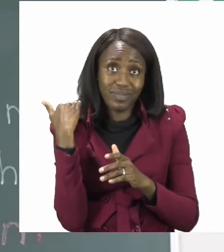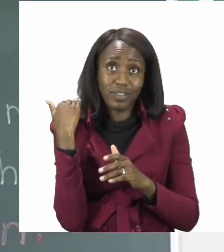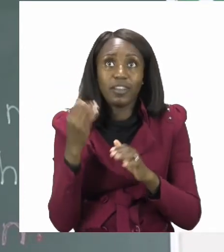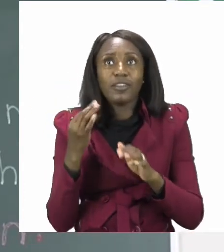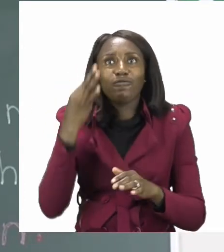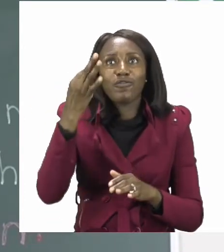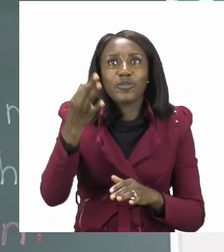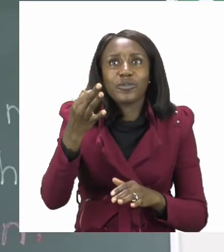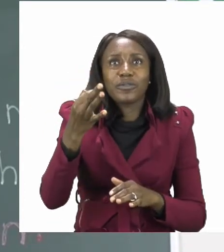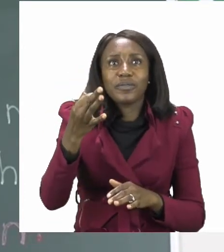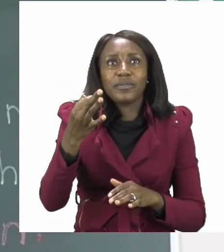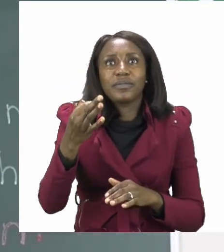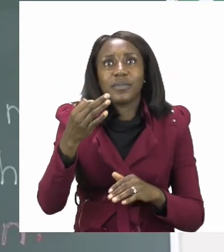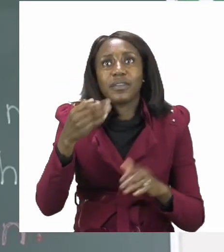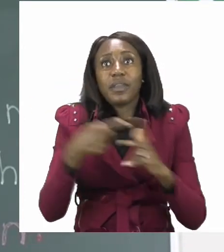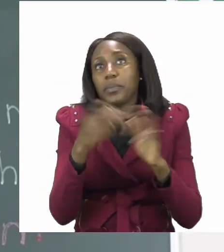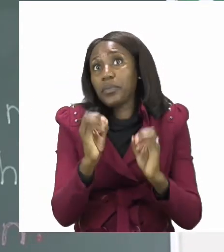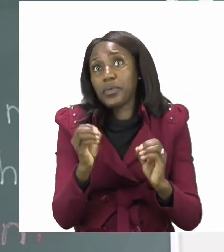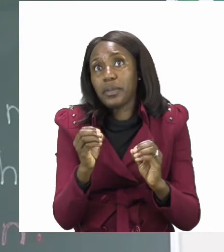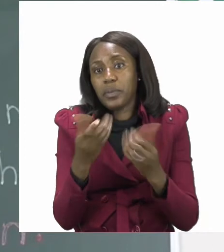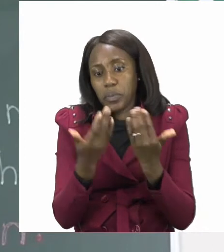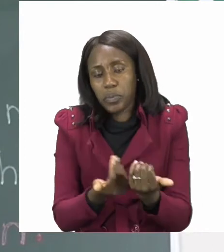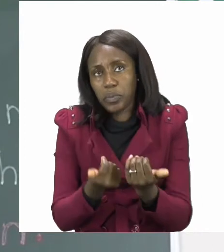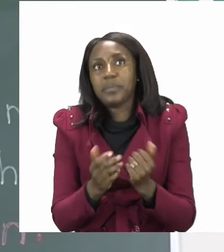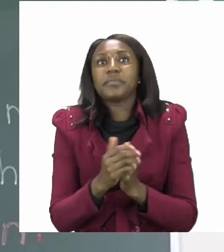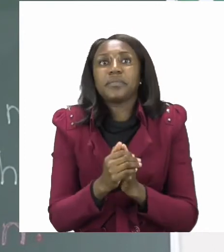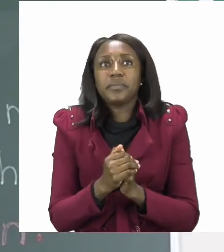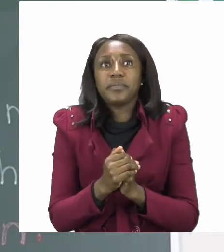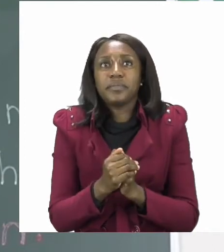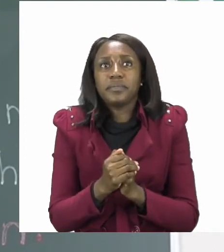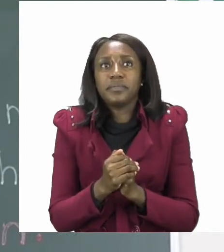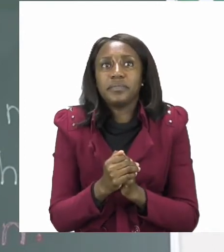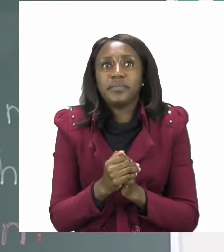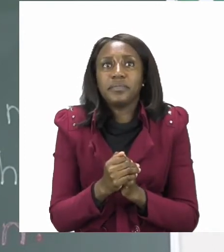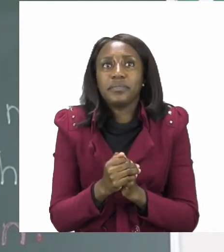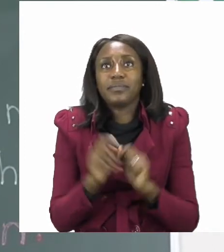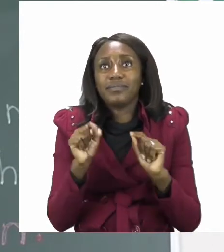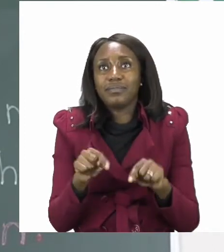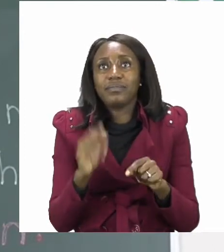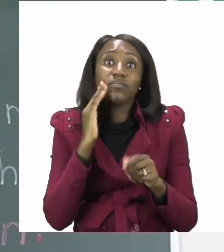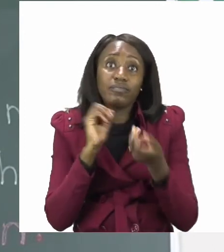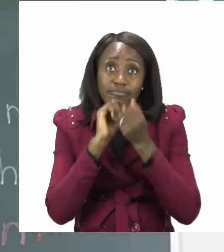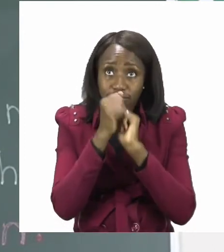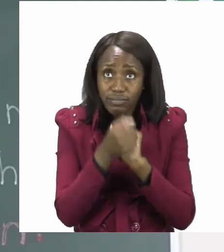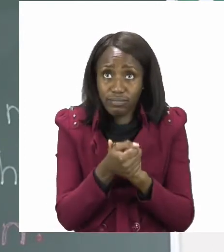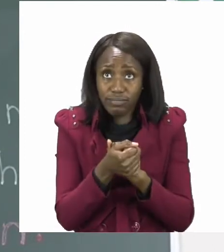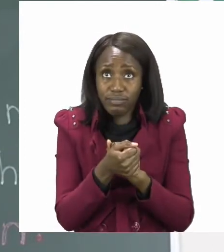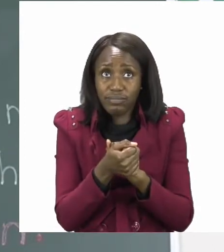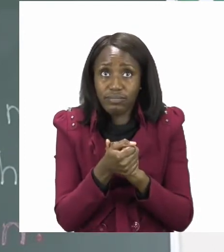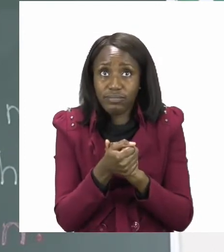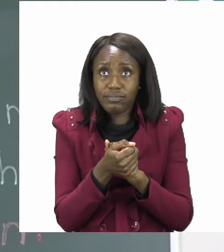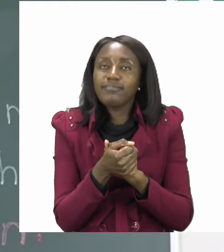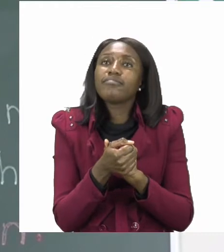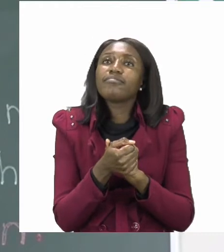future, something that hasn't happened yet. So, when we are changing a sentence from just an